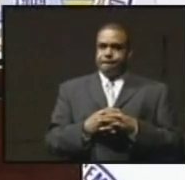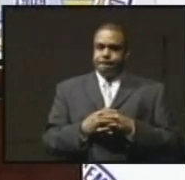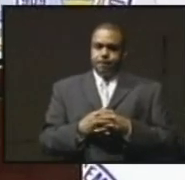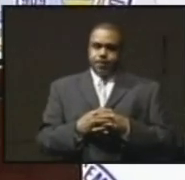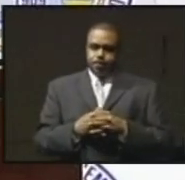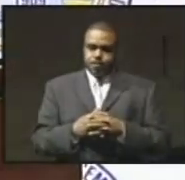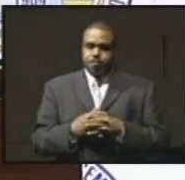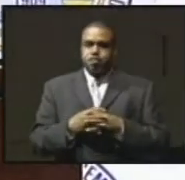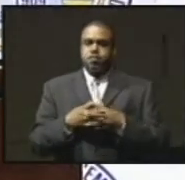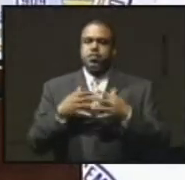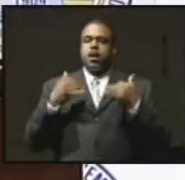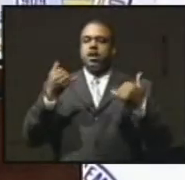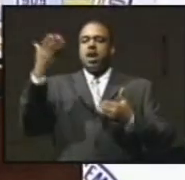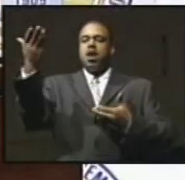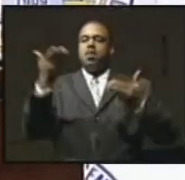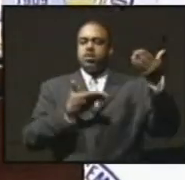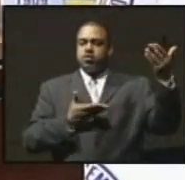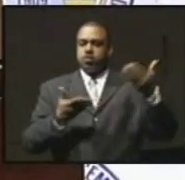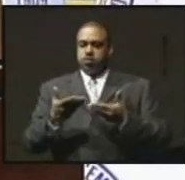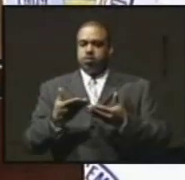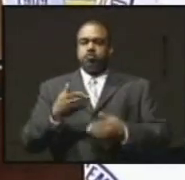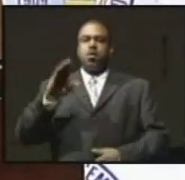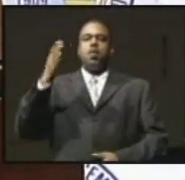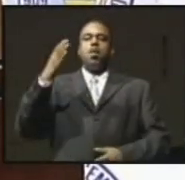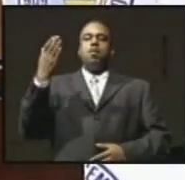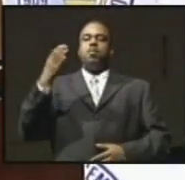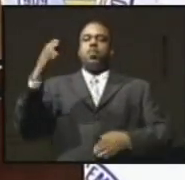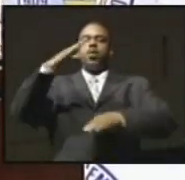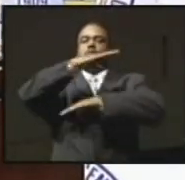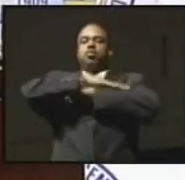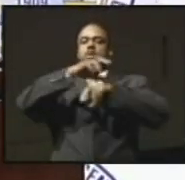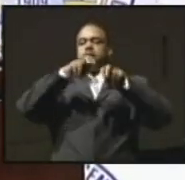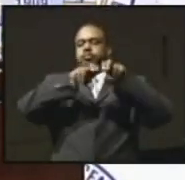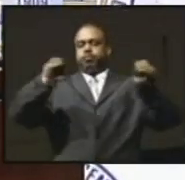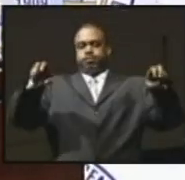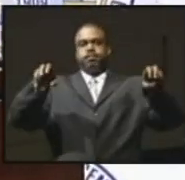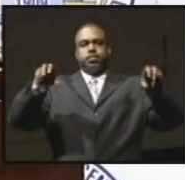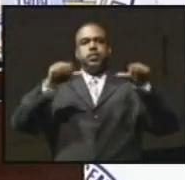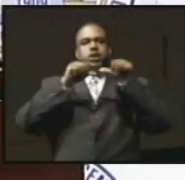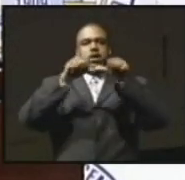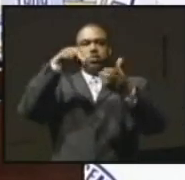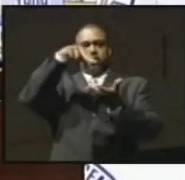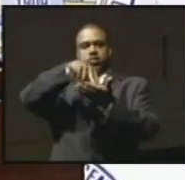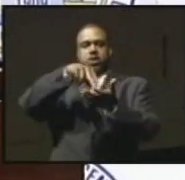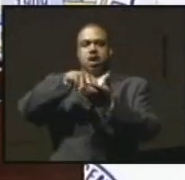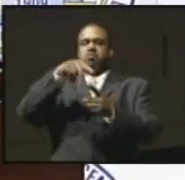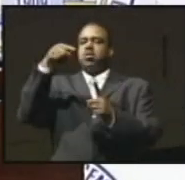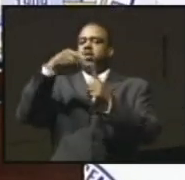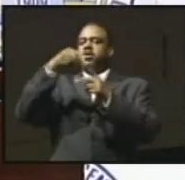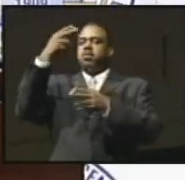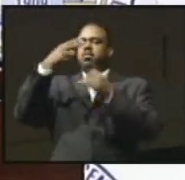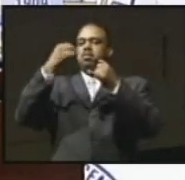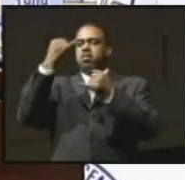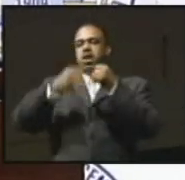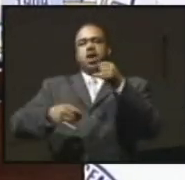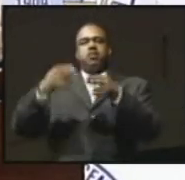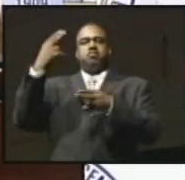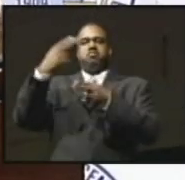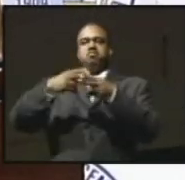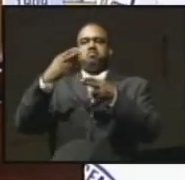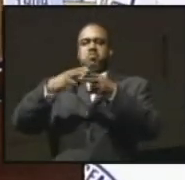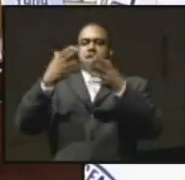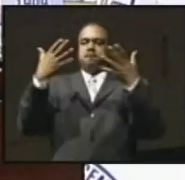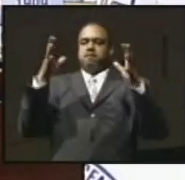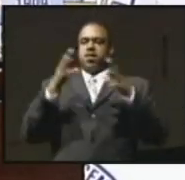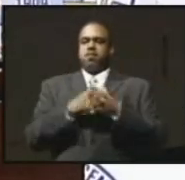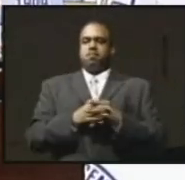I will now introduce the Blue Dais. Please remain standing until the last name is called.